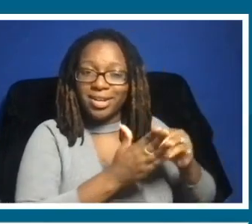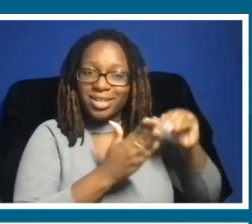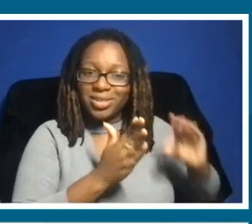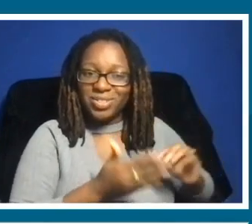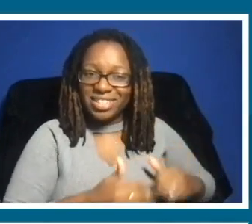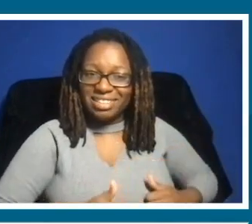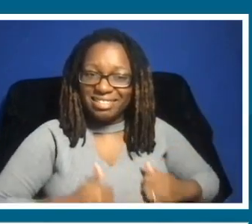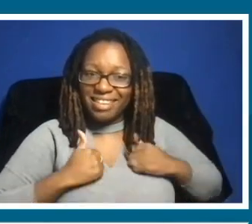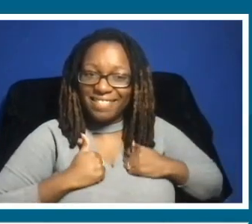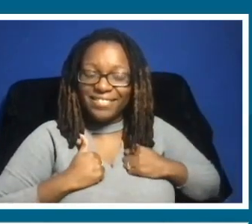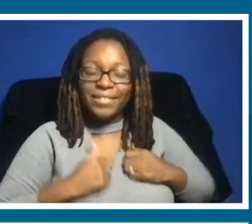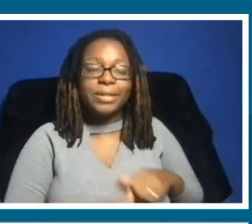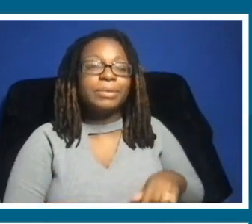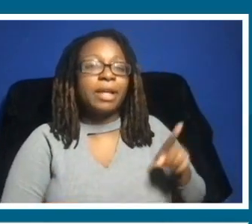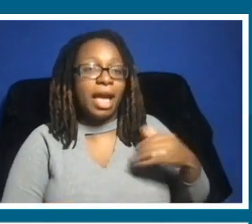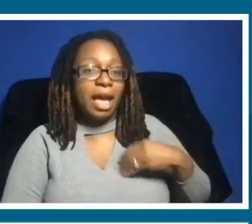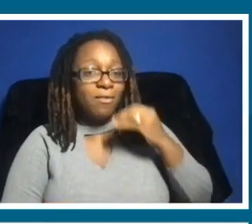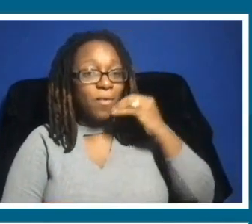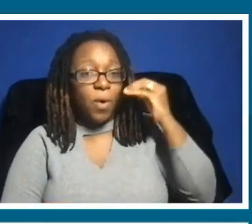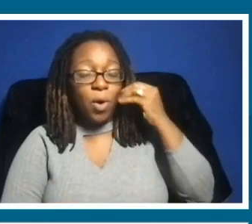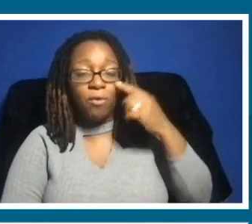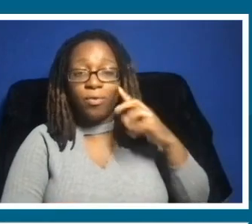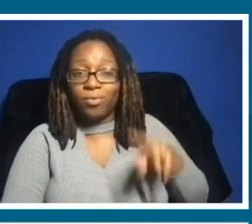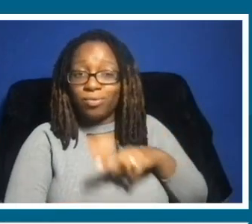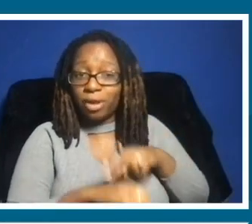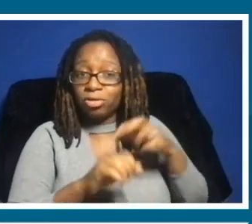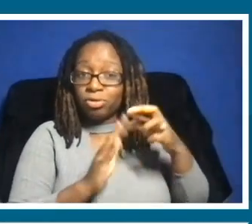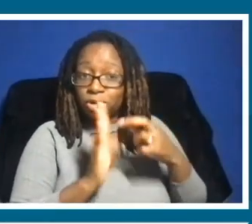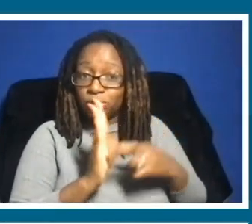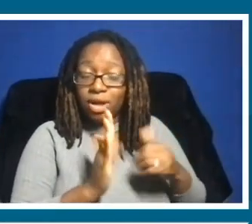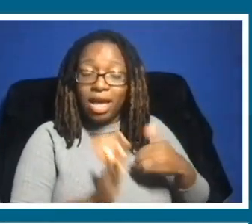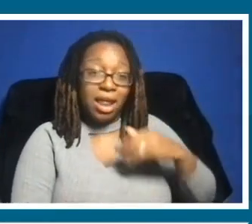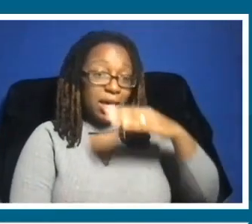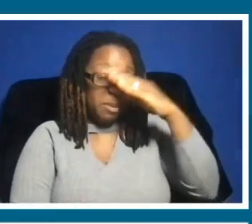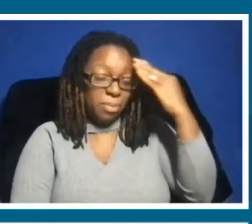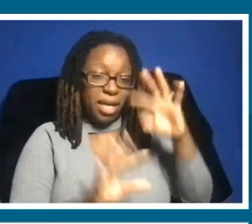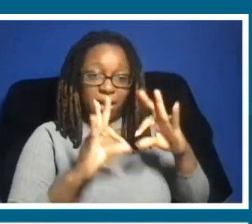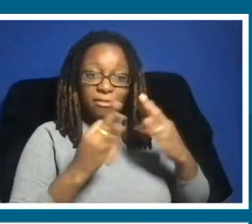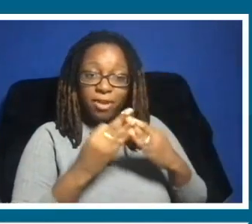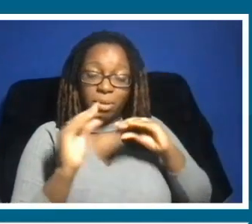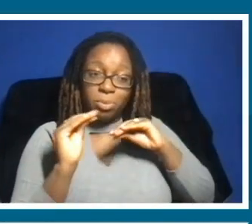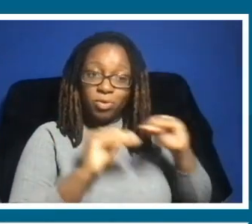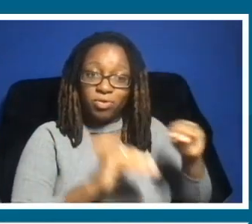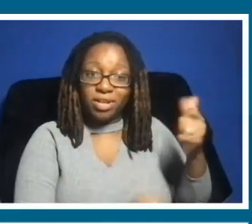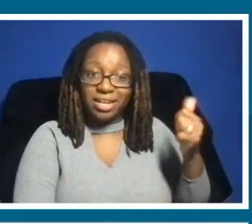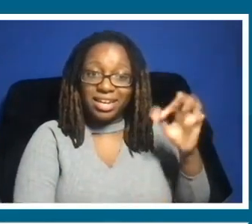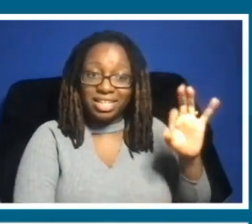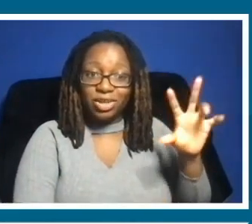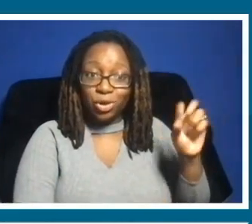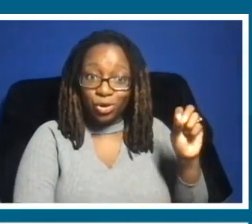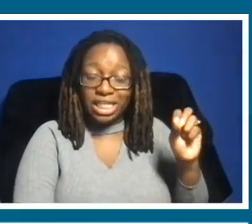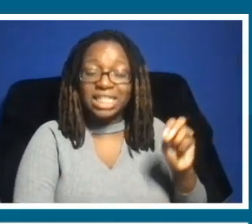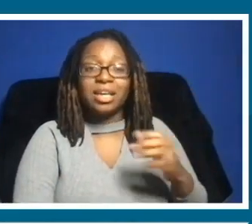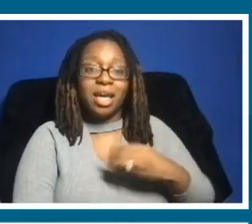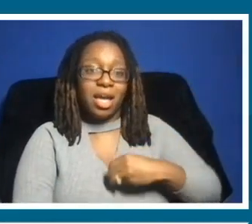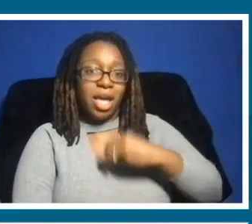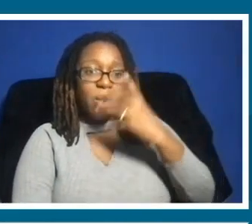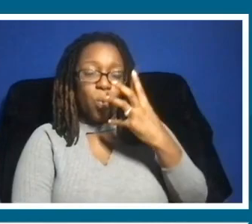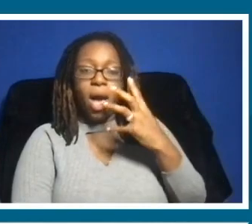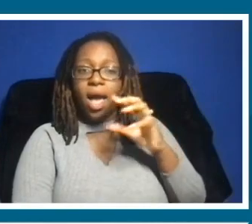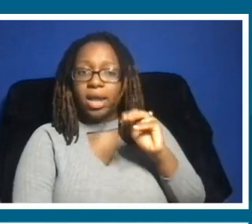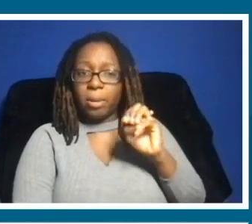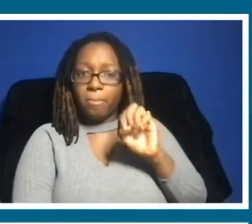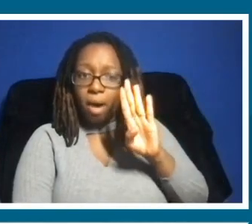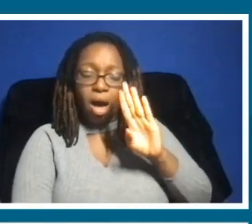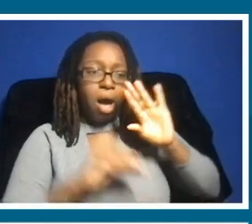home in the neighborhood on the National Register where a Black family moved in the 1930s and white mobs surrounded the house,